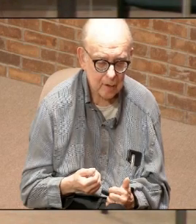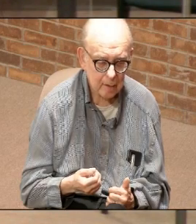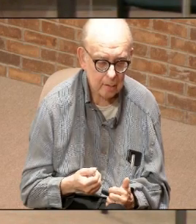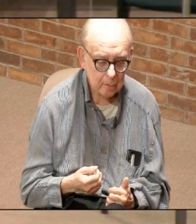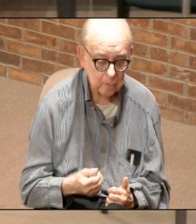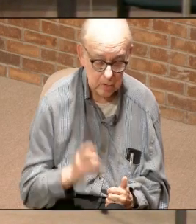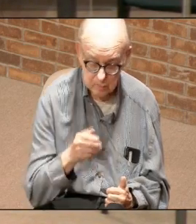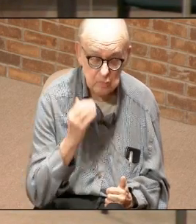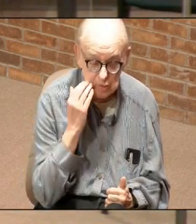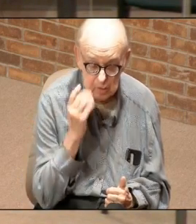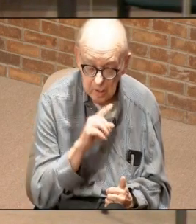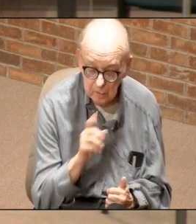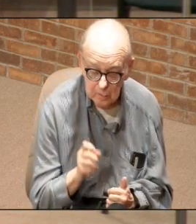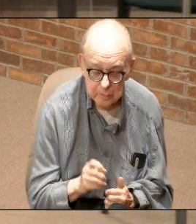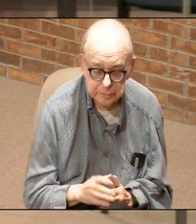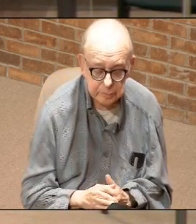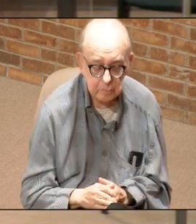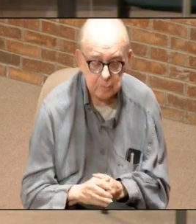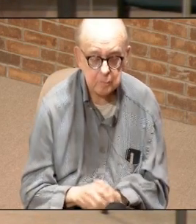Do you know